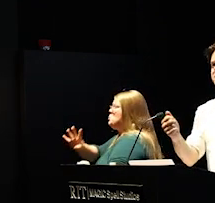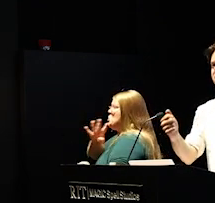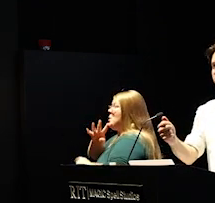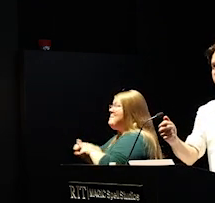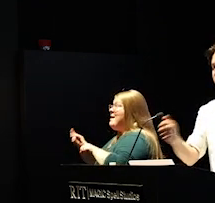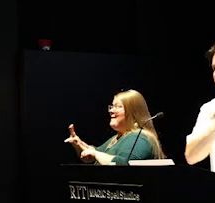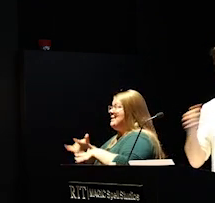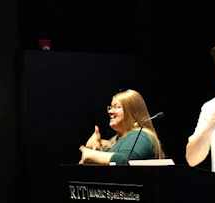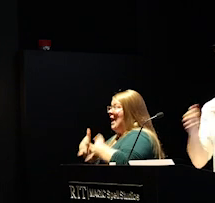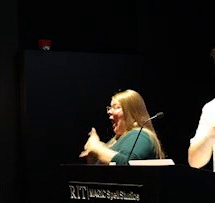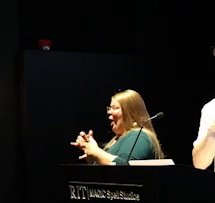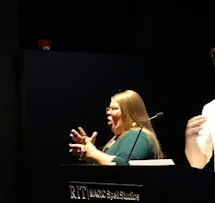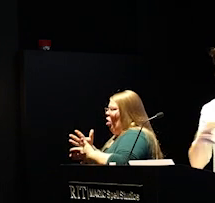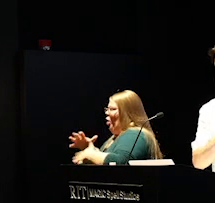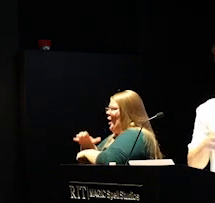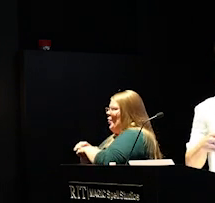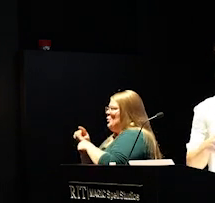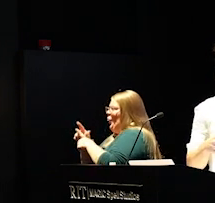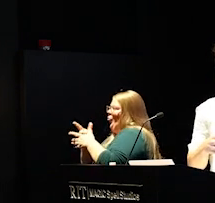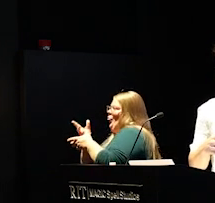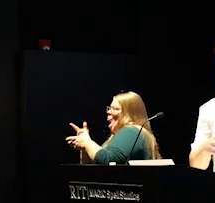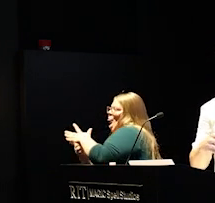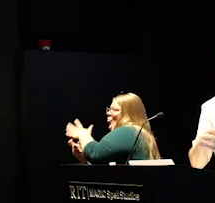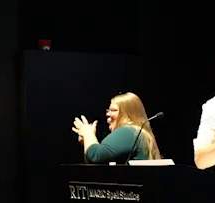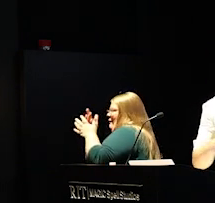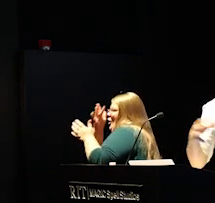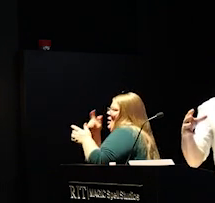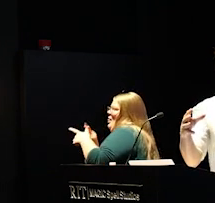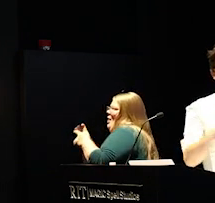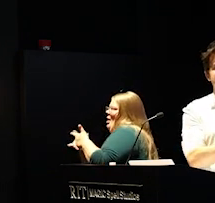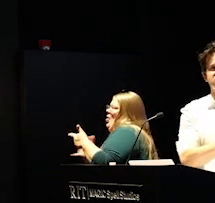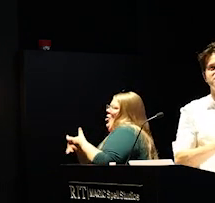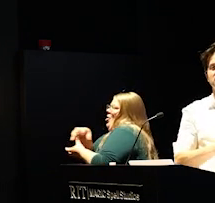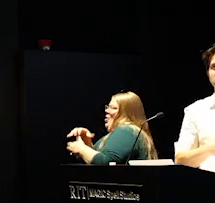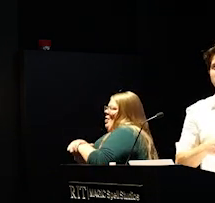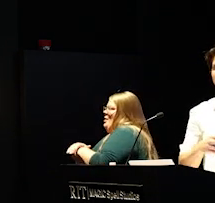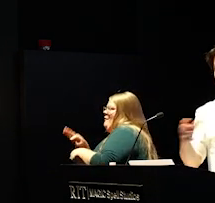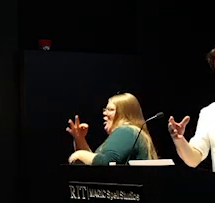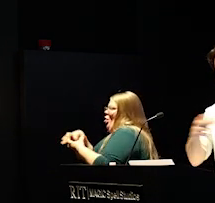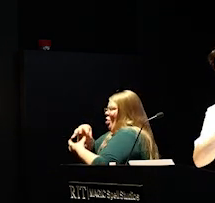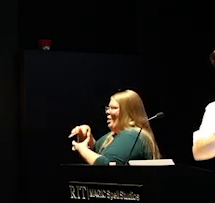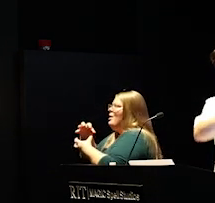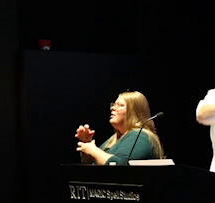excited, he always like forgets English words and puts French ones in there. And it's like, we kind of think about, what if we were pretending